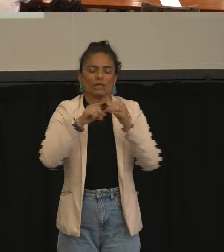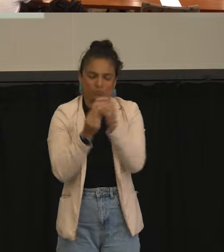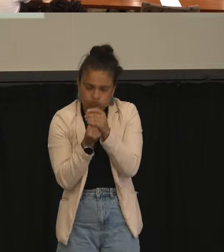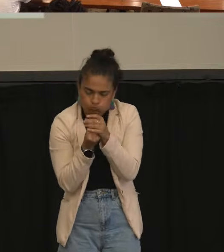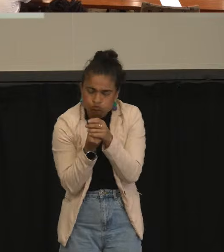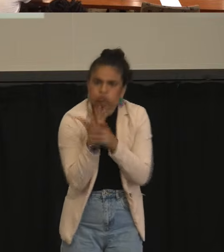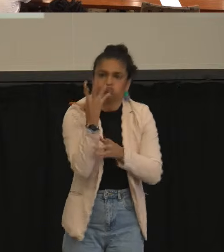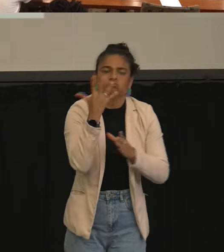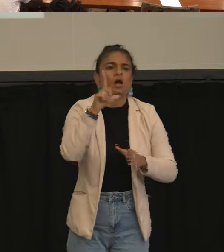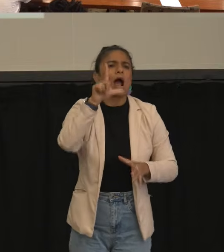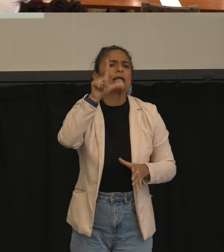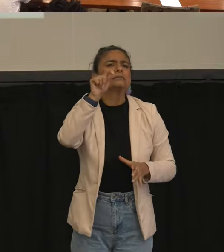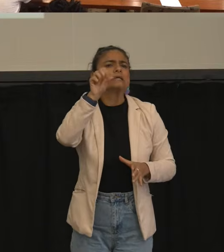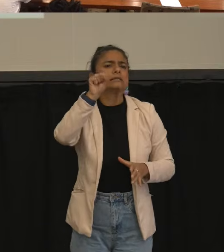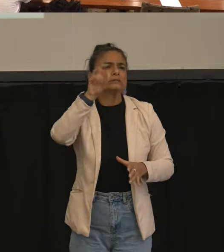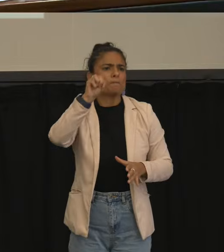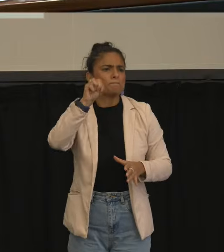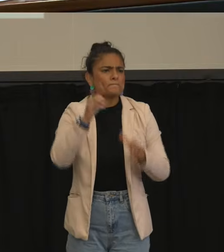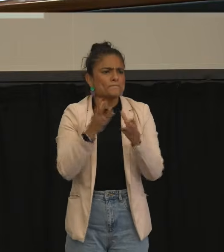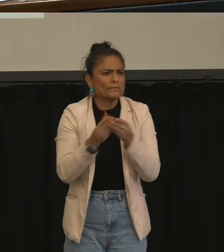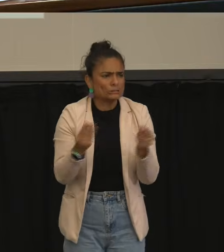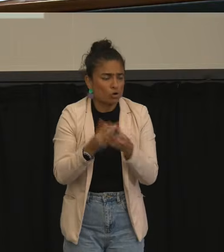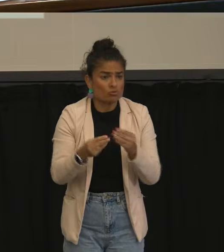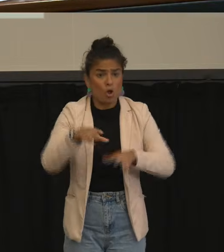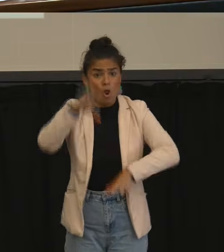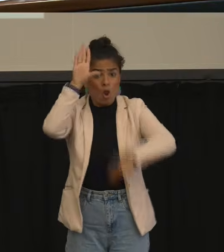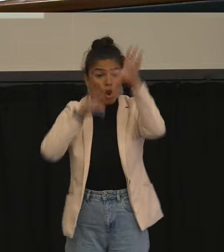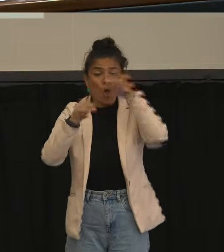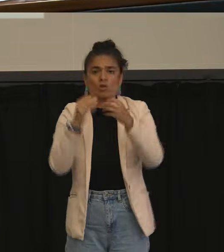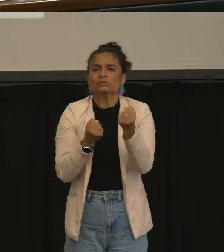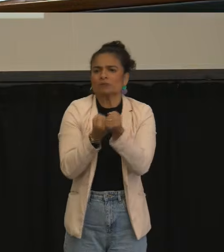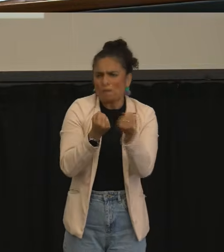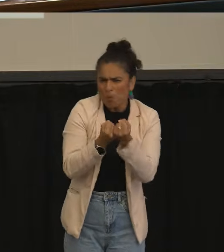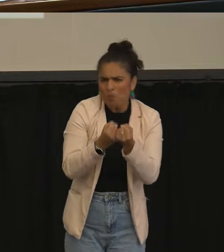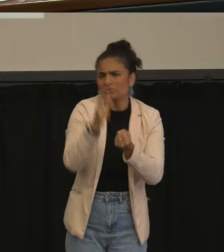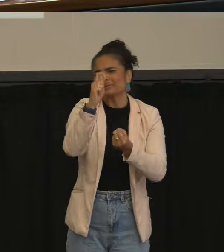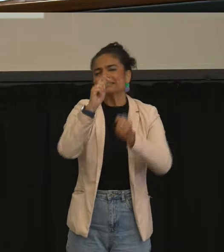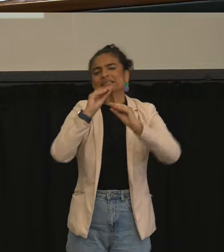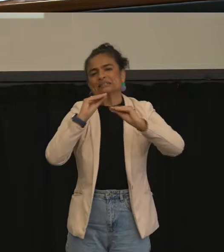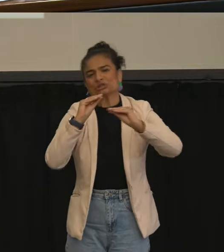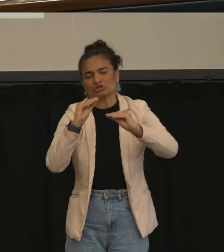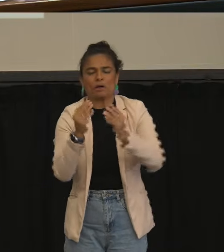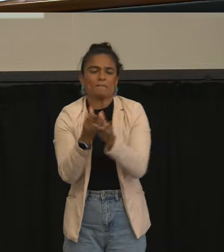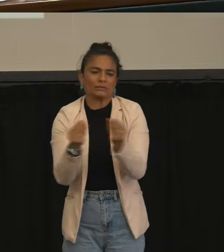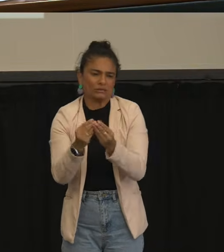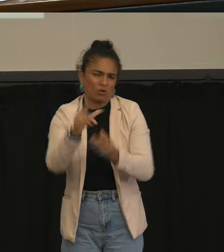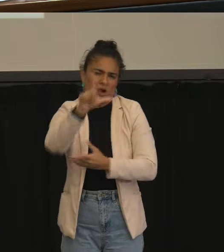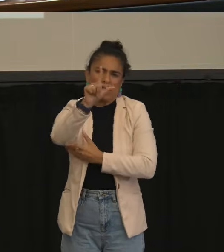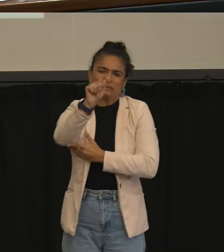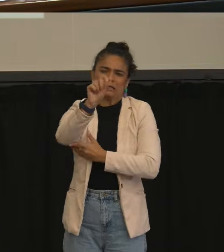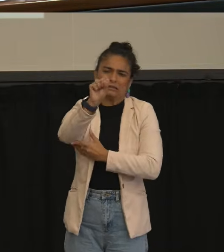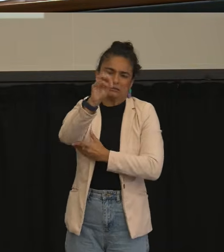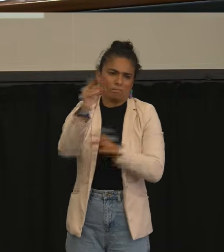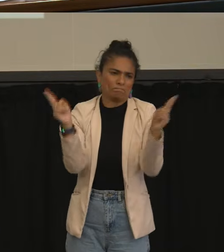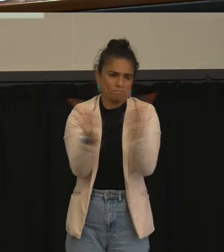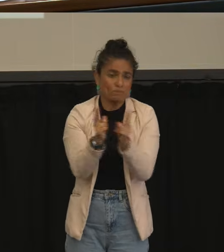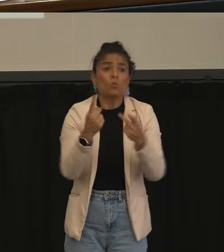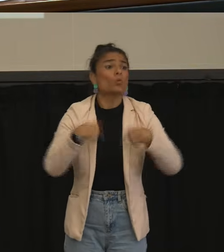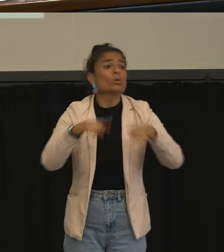I also want to show you how we create the LTSM material, learning, teaching, support material,